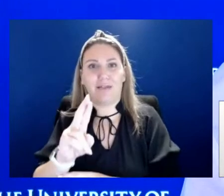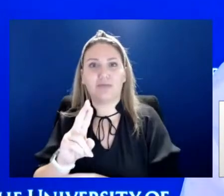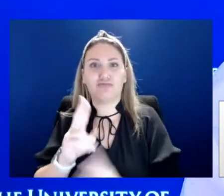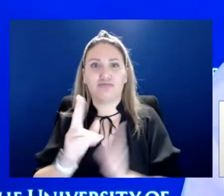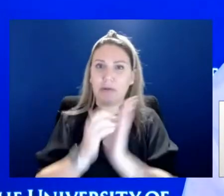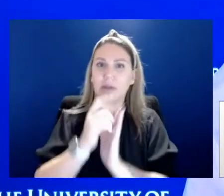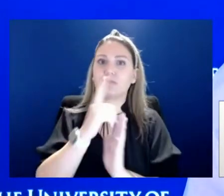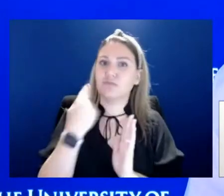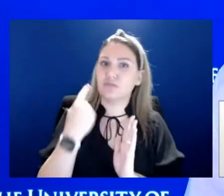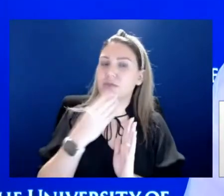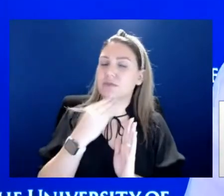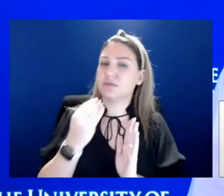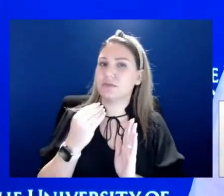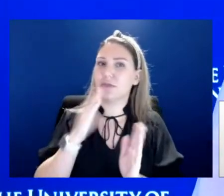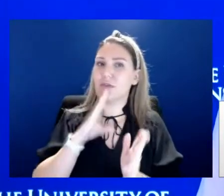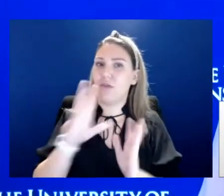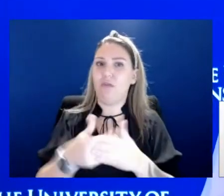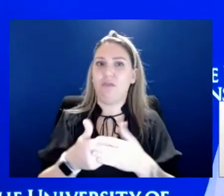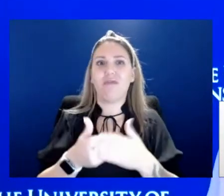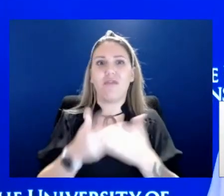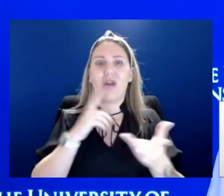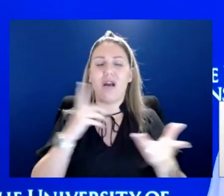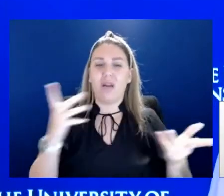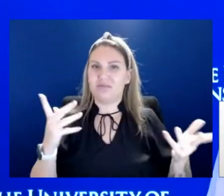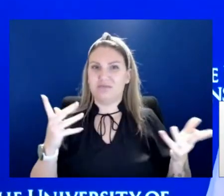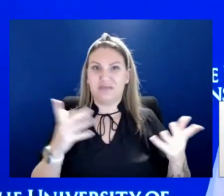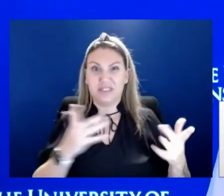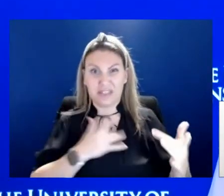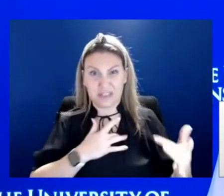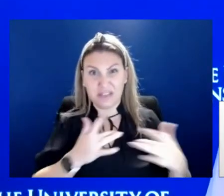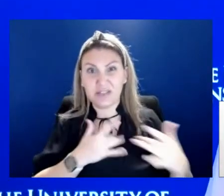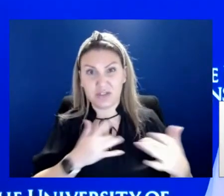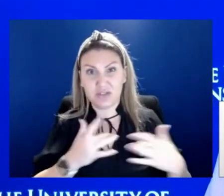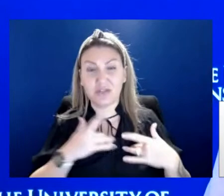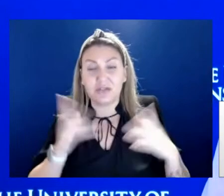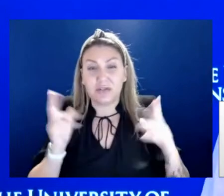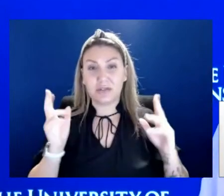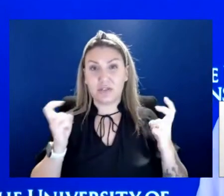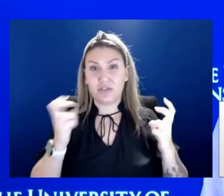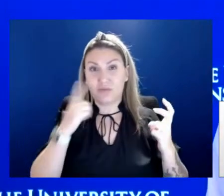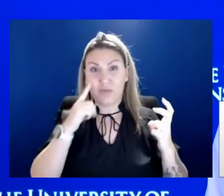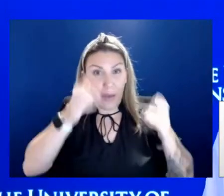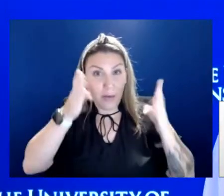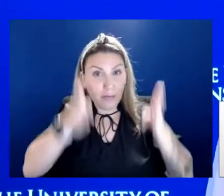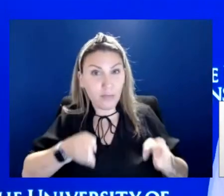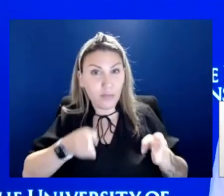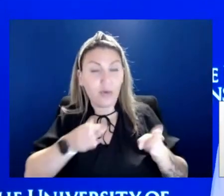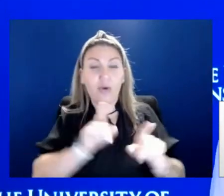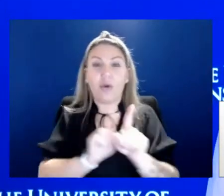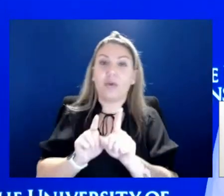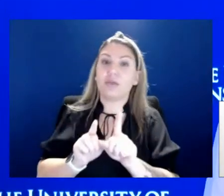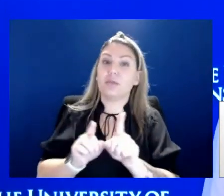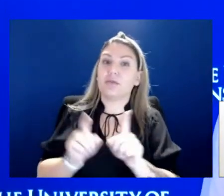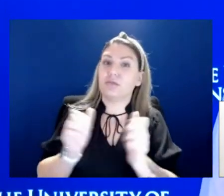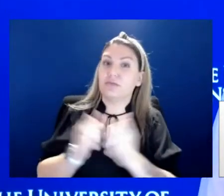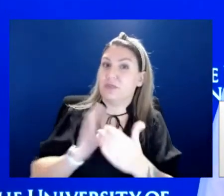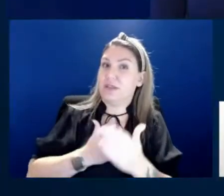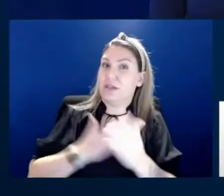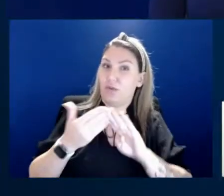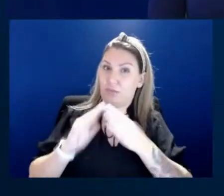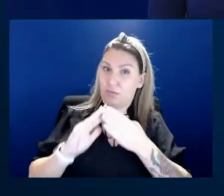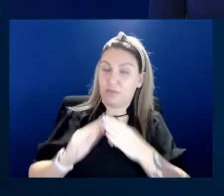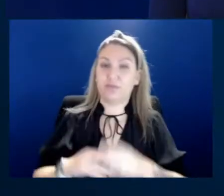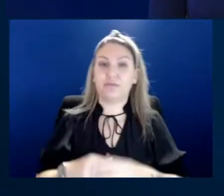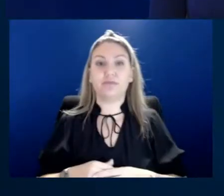decreases in life. So it's certainly a concerning issue, number one, for that individual, but also for our community. All right, we